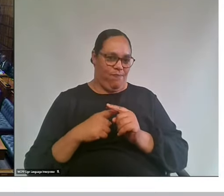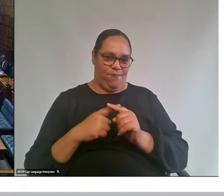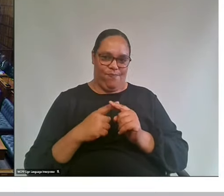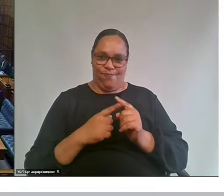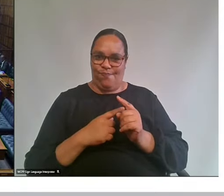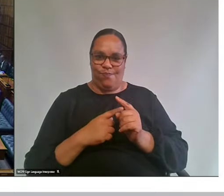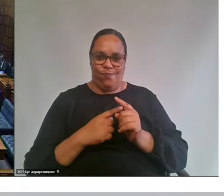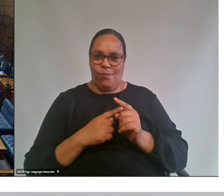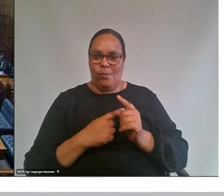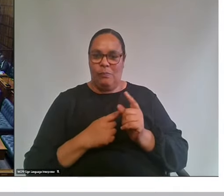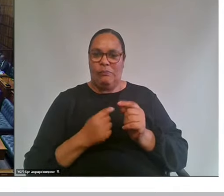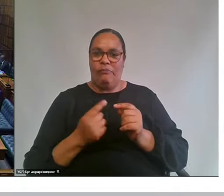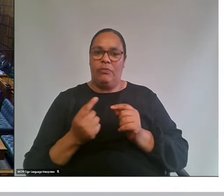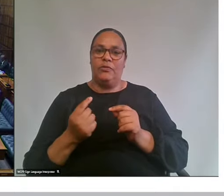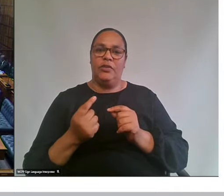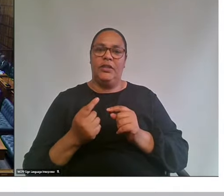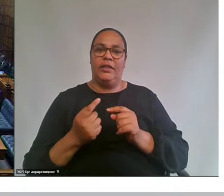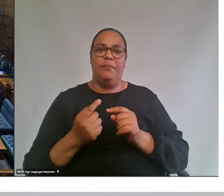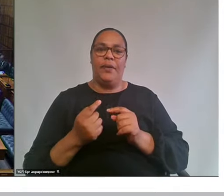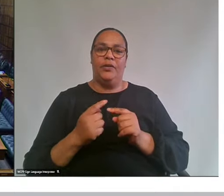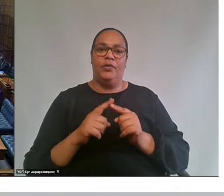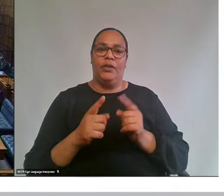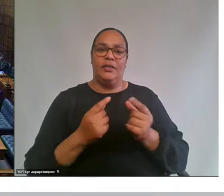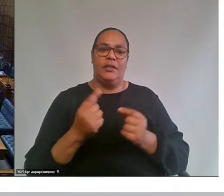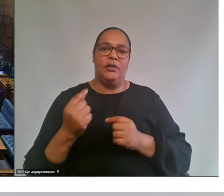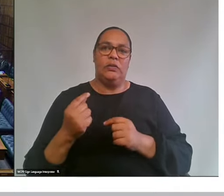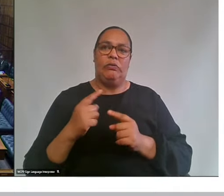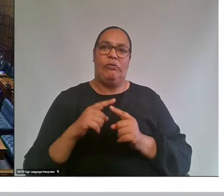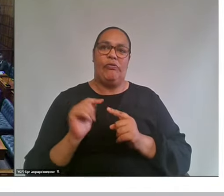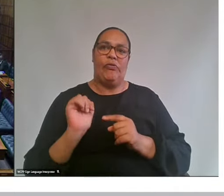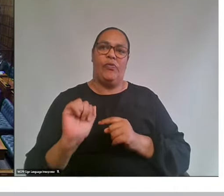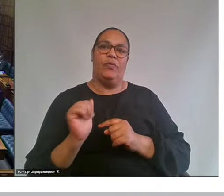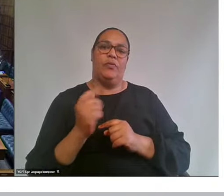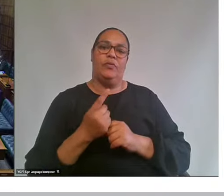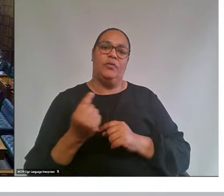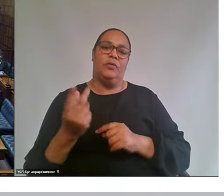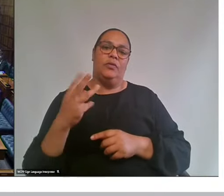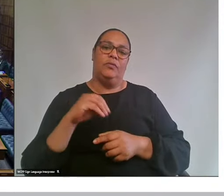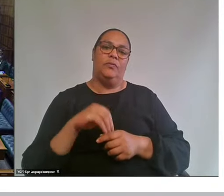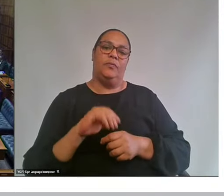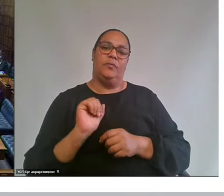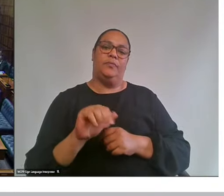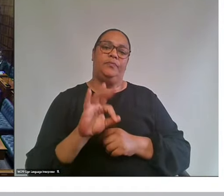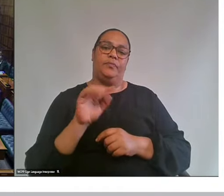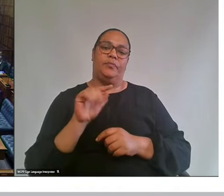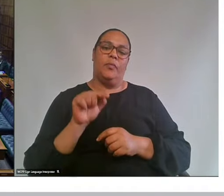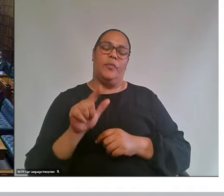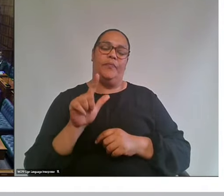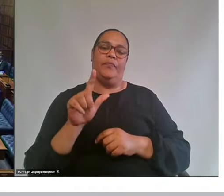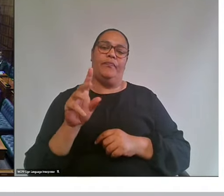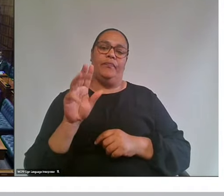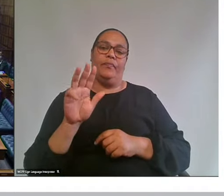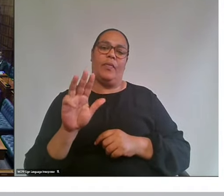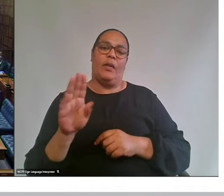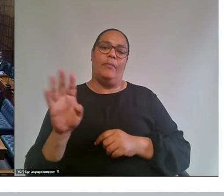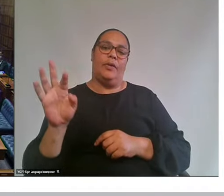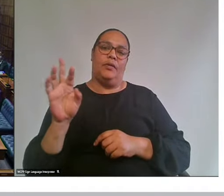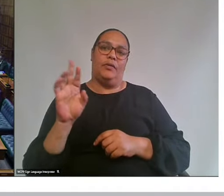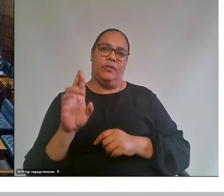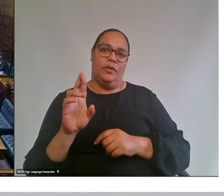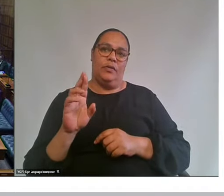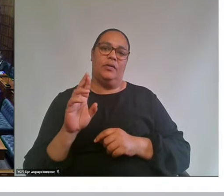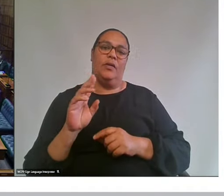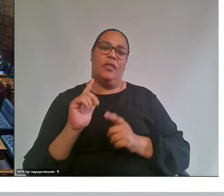uh why is it actually being confidential because we are talking about 3.79 billion and